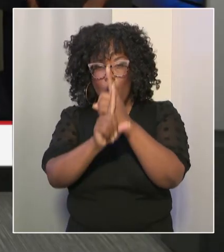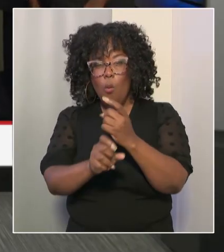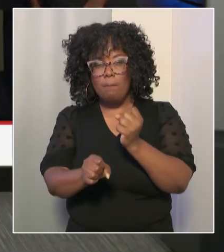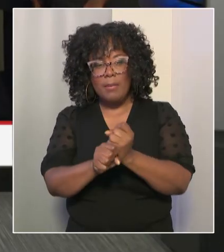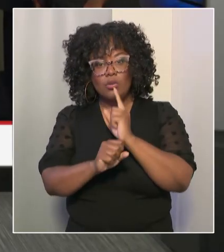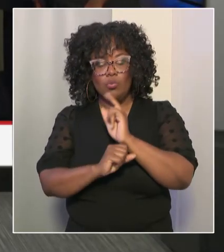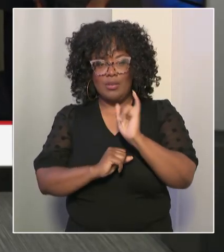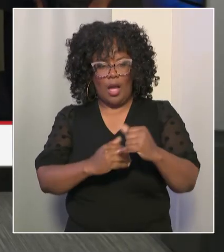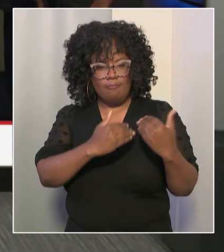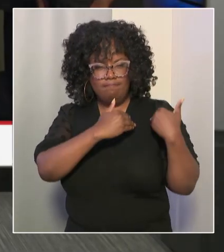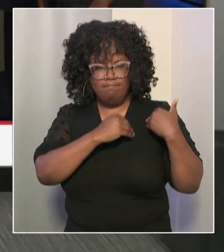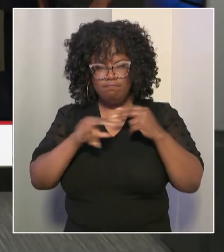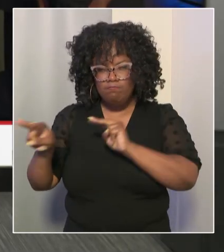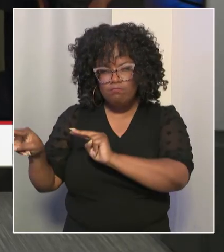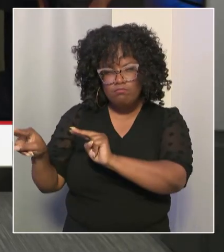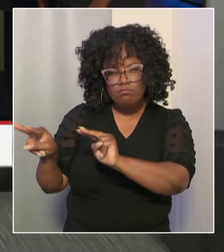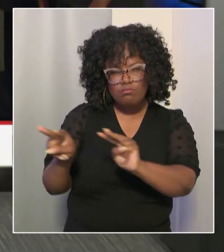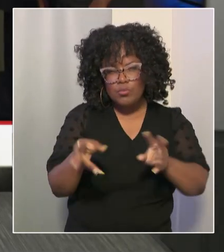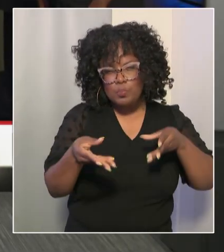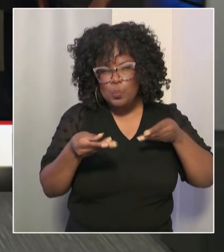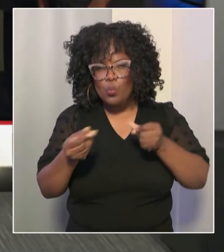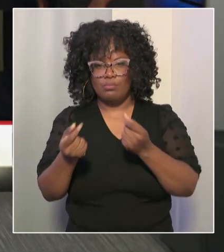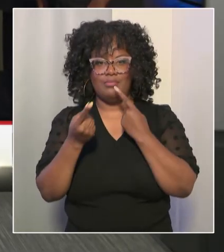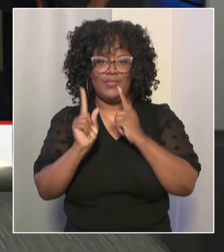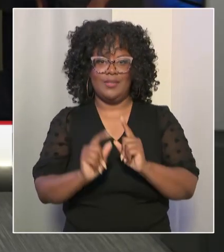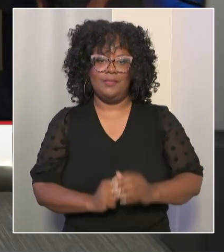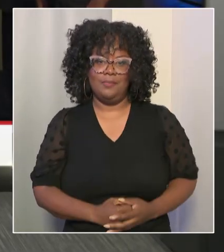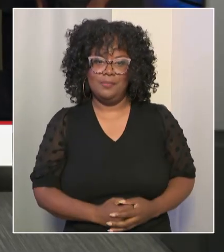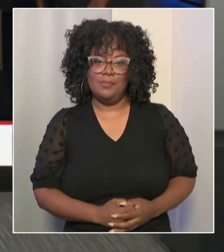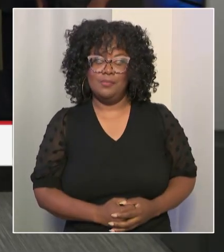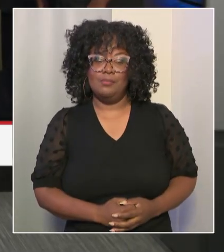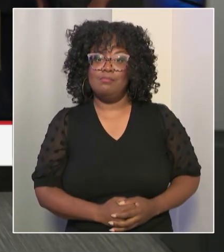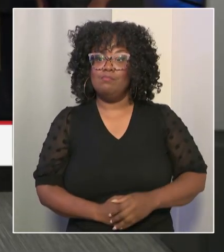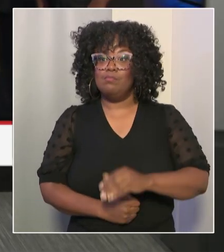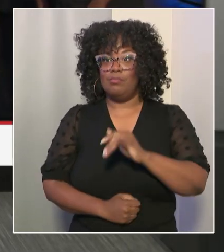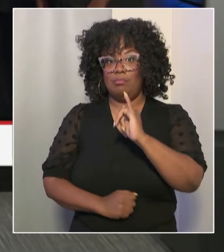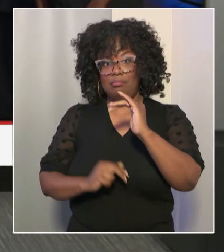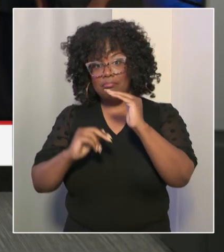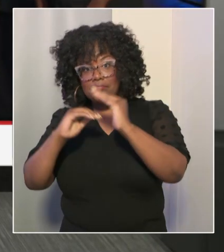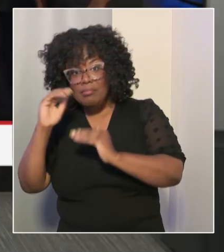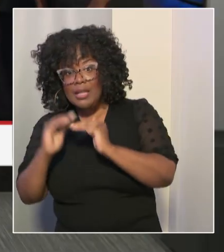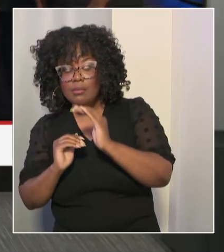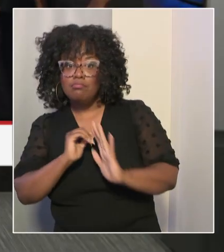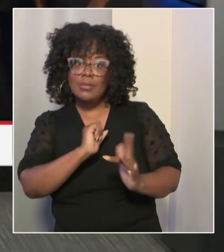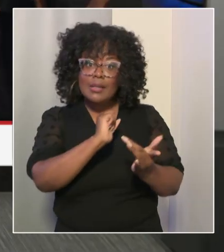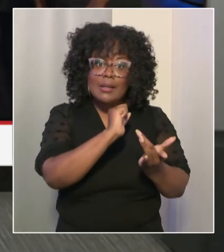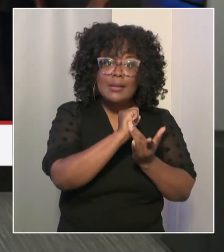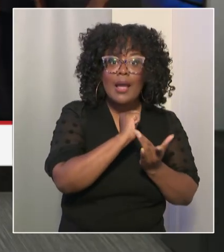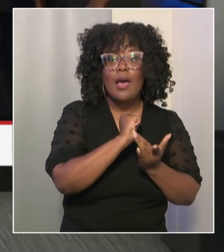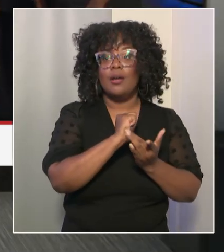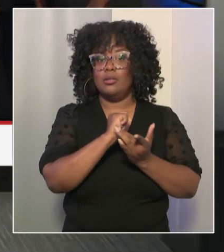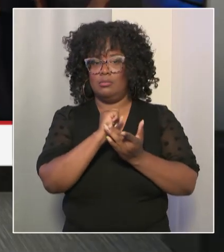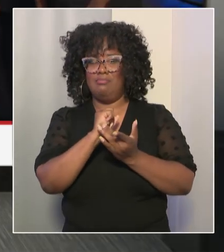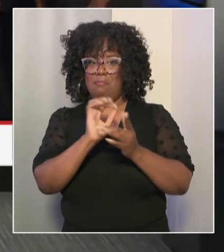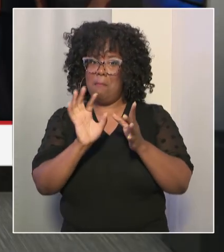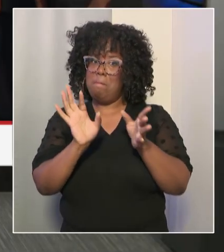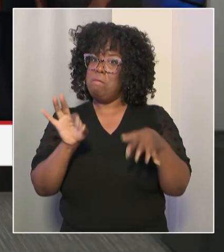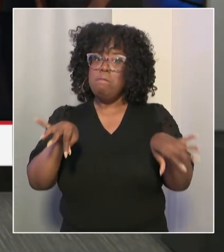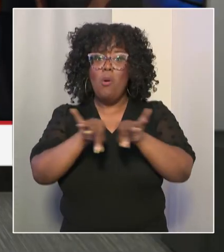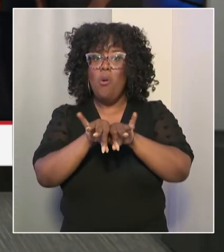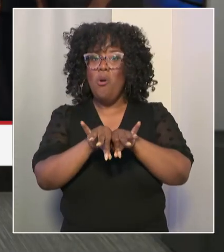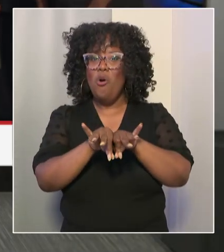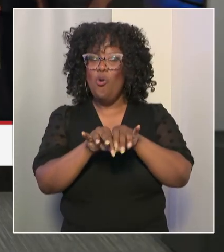system. And not only are we focusing on facilities and technology at OUC, but we are also